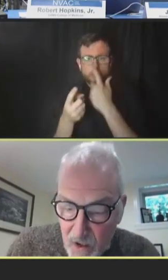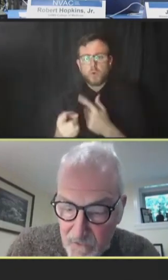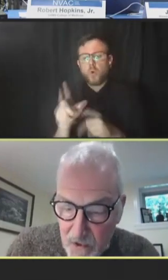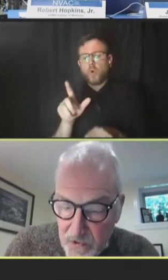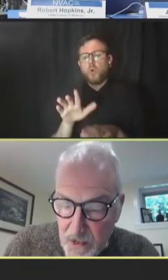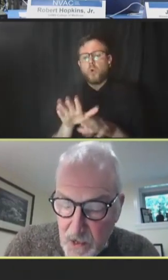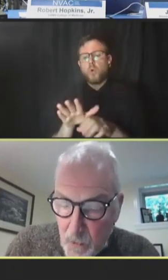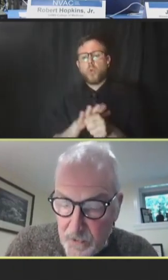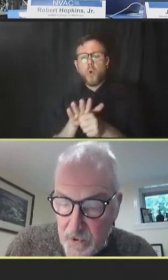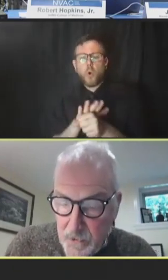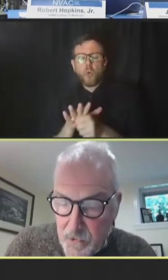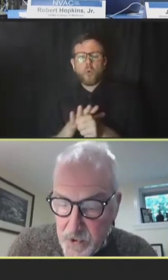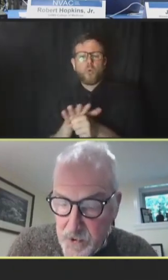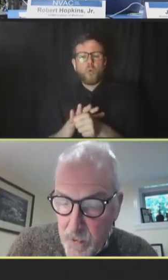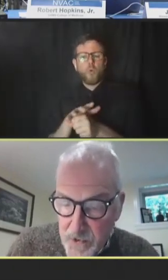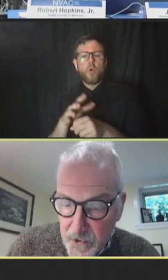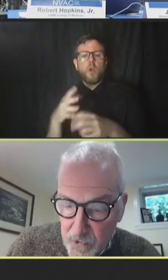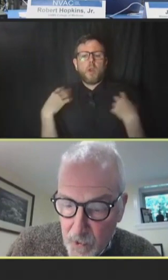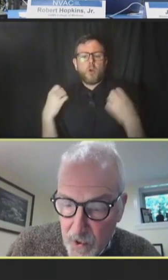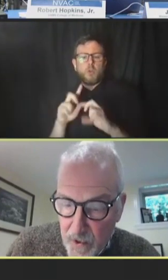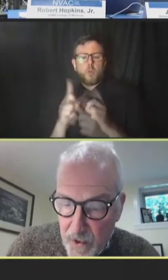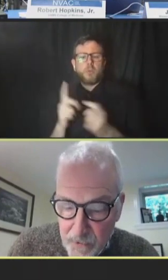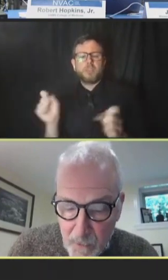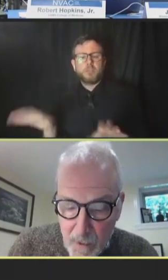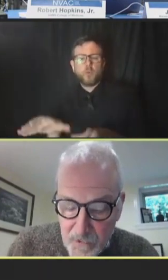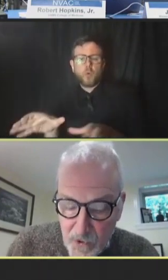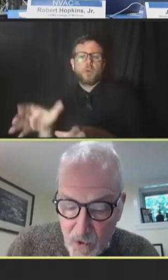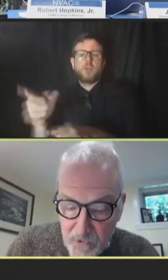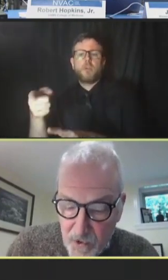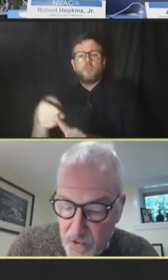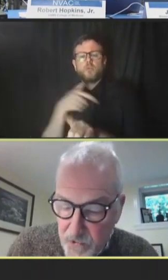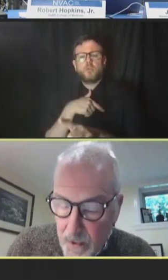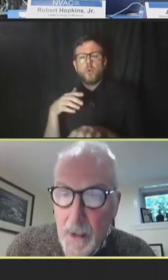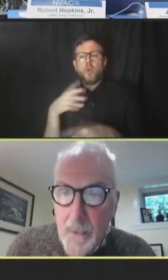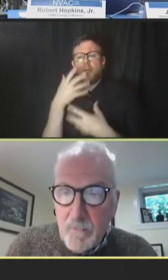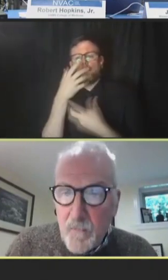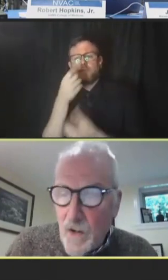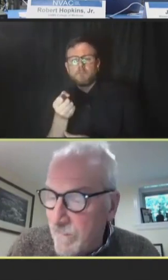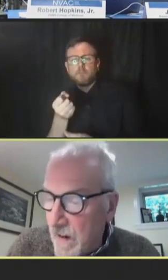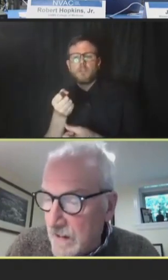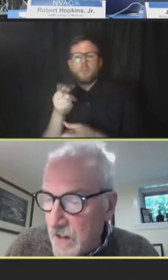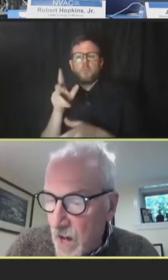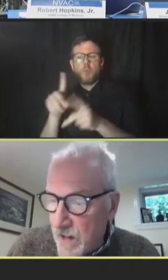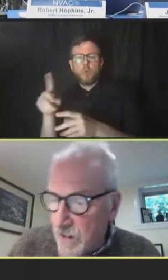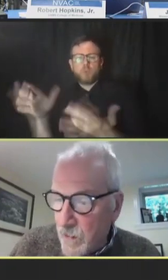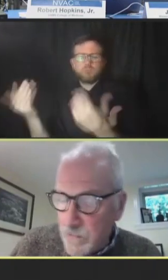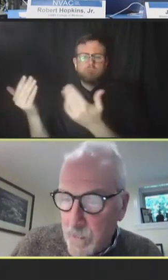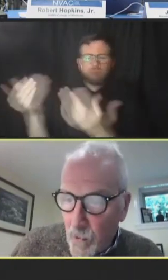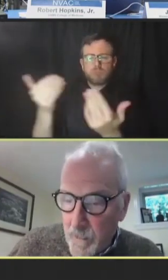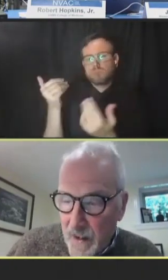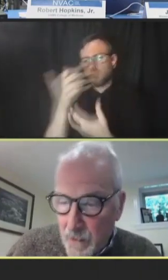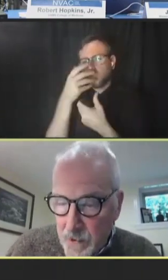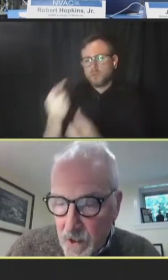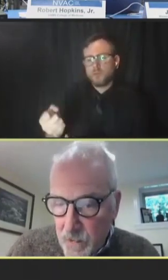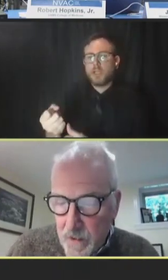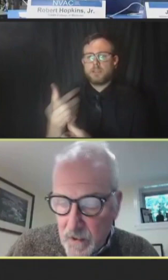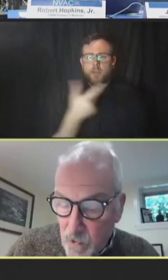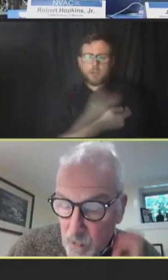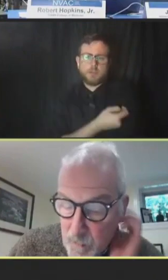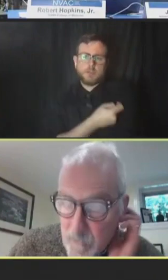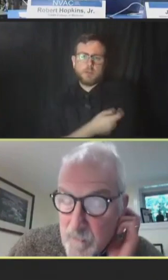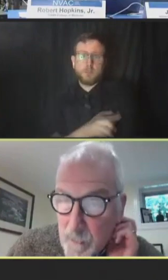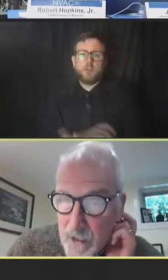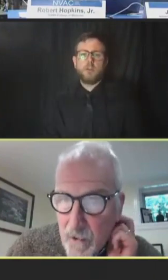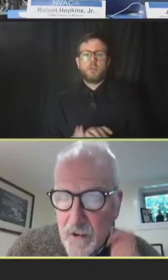vaccine confidence, with demonstration projects going on in health departments across the country. Finally, not in the written report, but I would note that